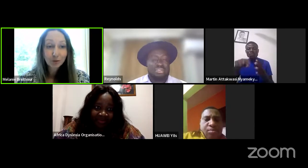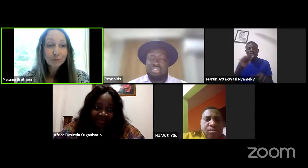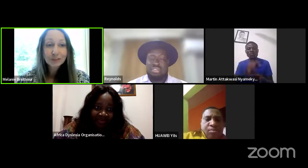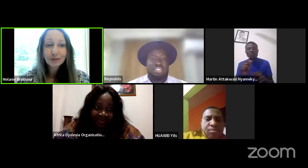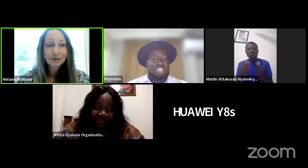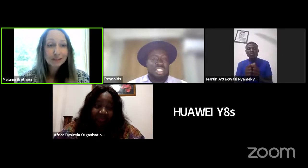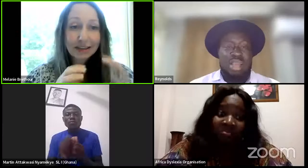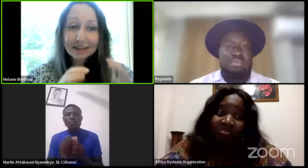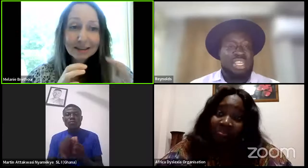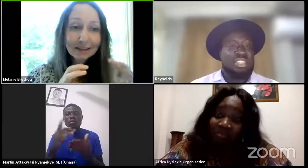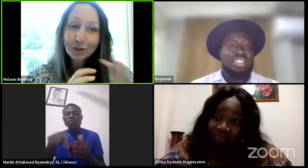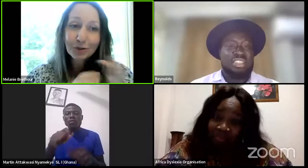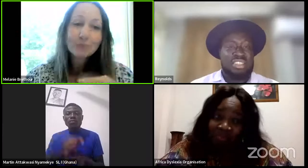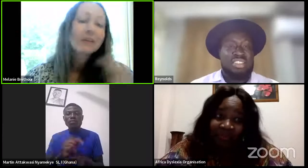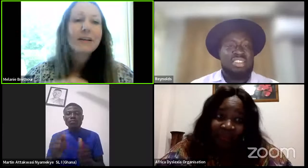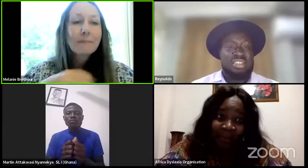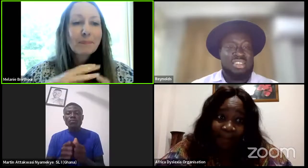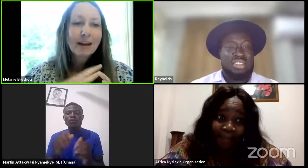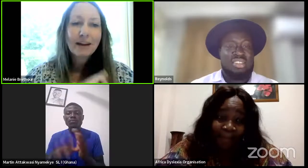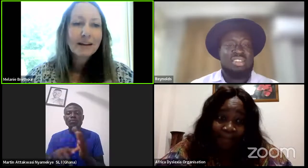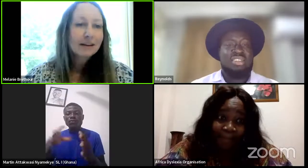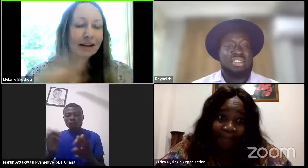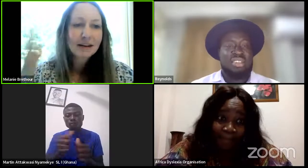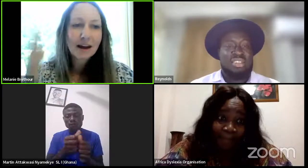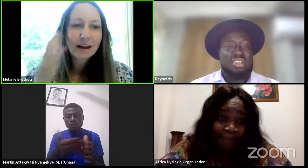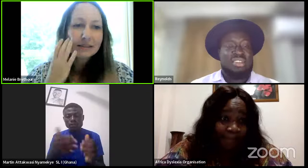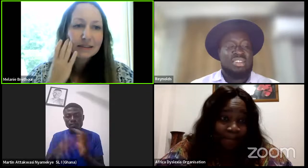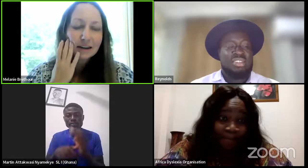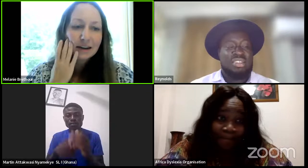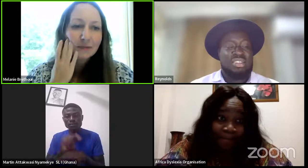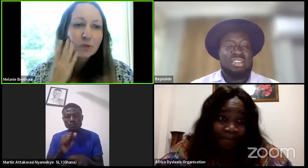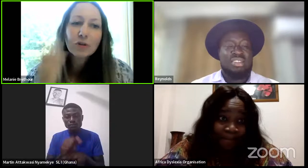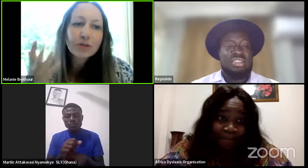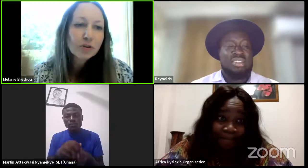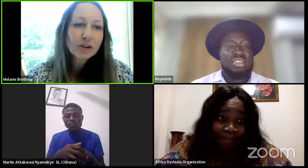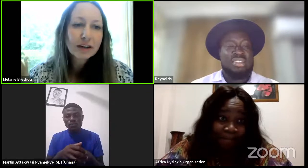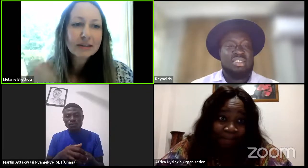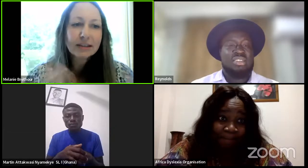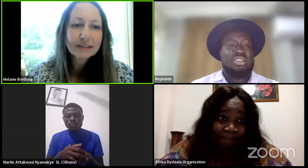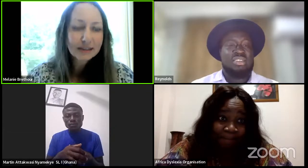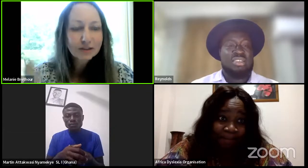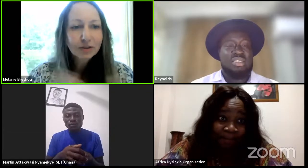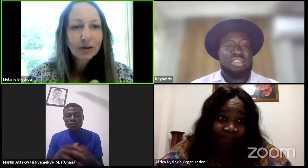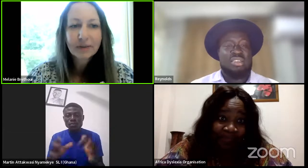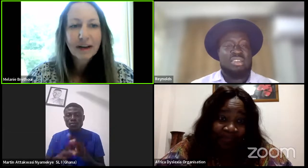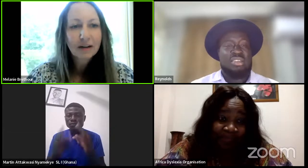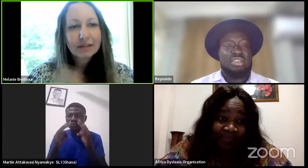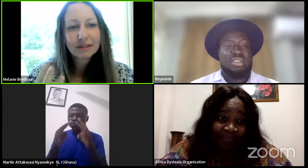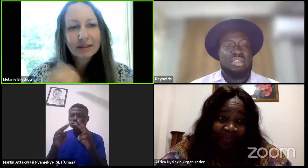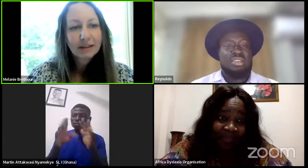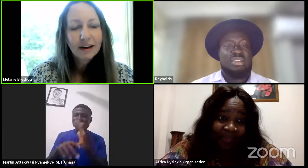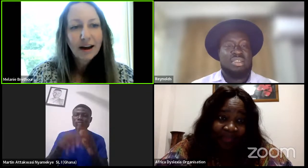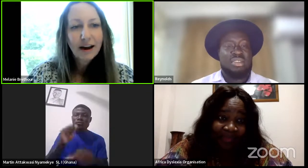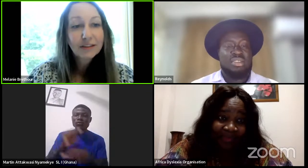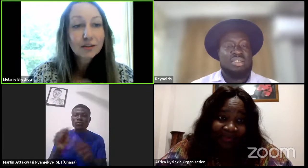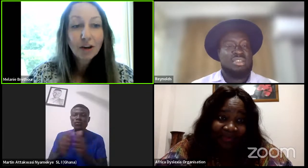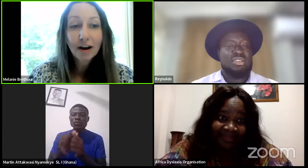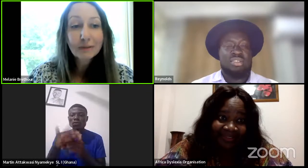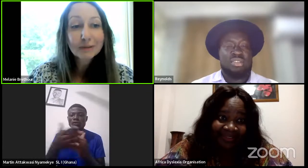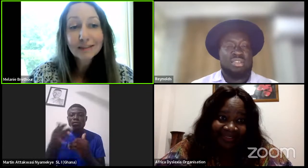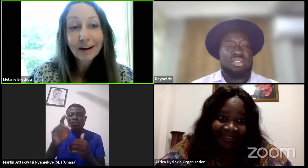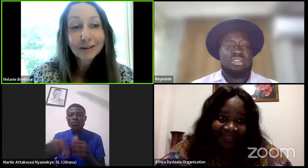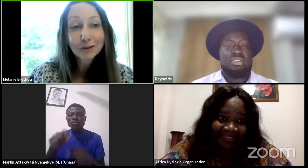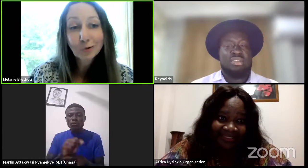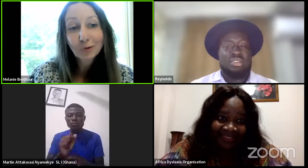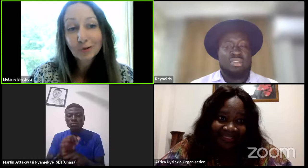Rubik's cubes. So he takes the cube, and if you look at it, he has an Instagram account, and at the